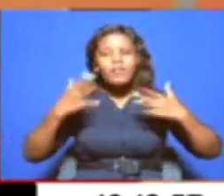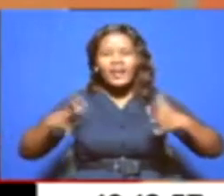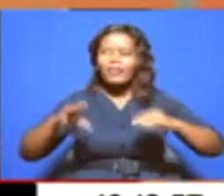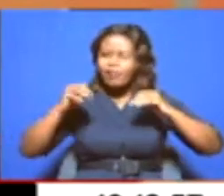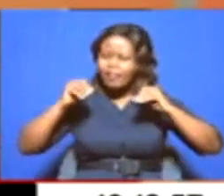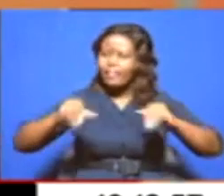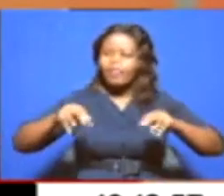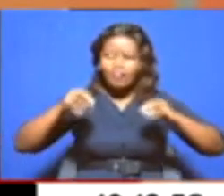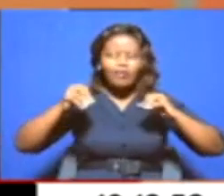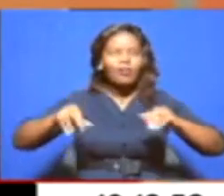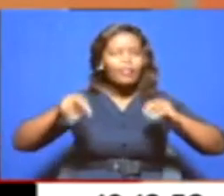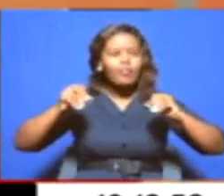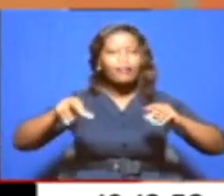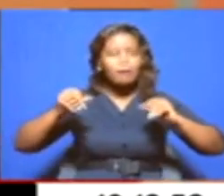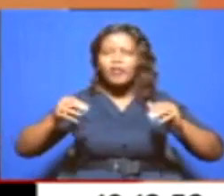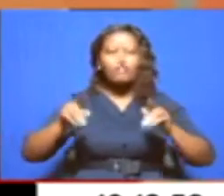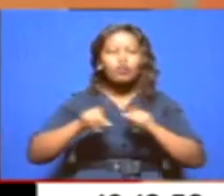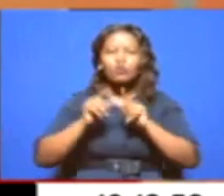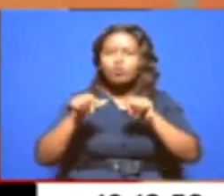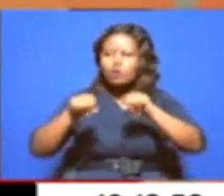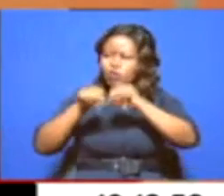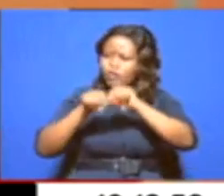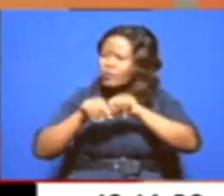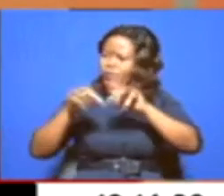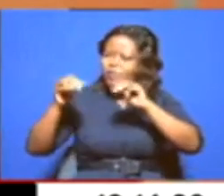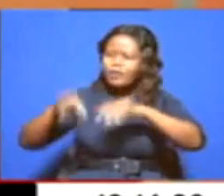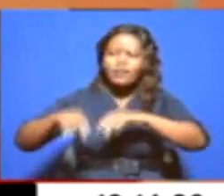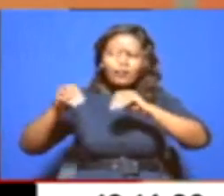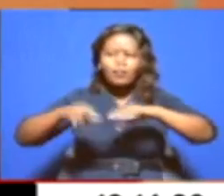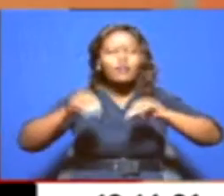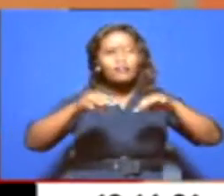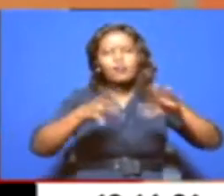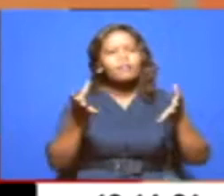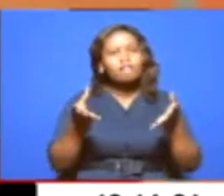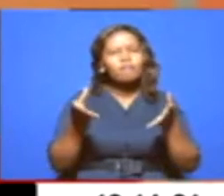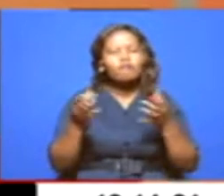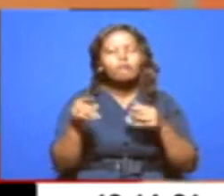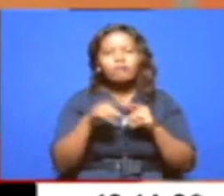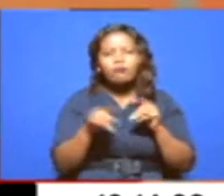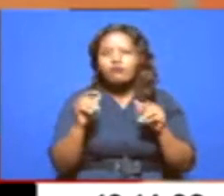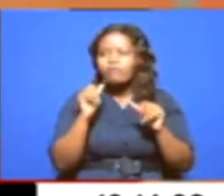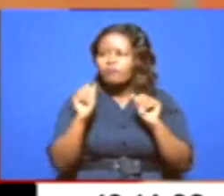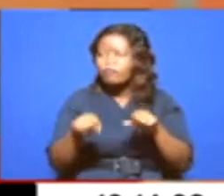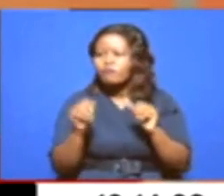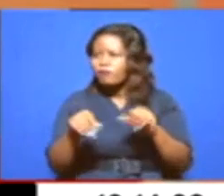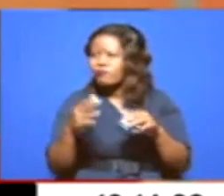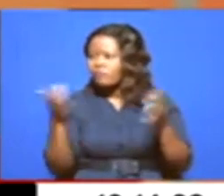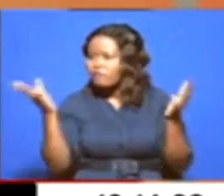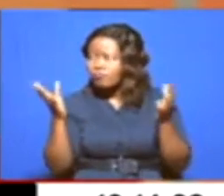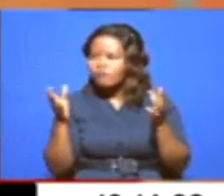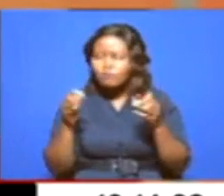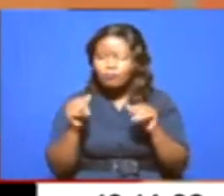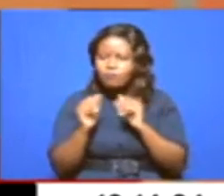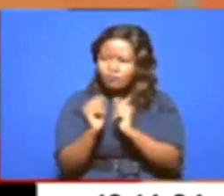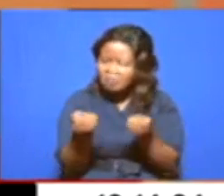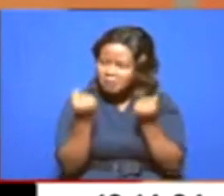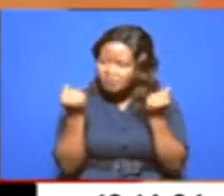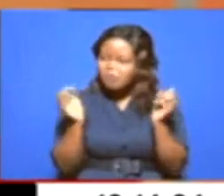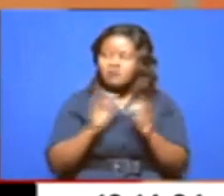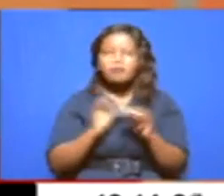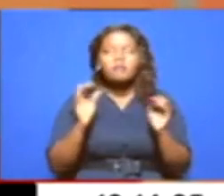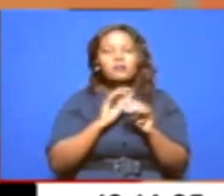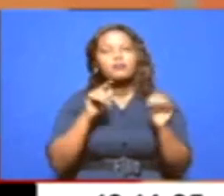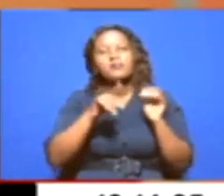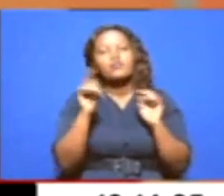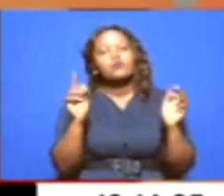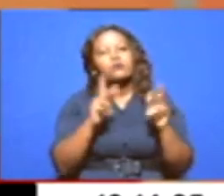lost the shoes everywhere, and we were not even able to remove our clothes because it was cold, and it was the most difficult course we